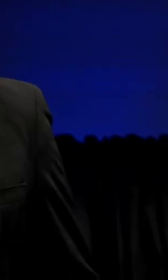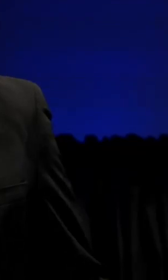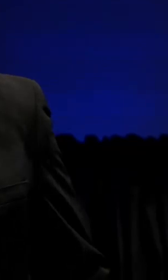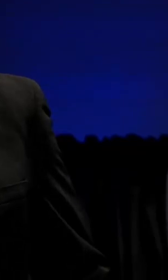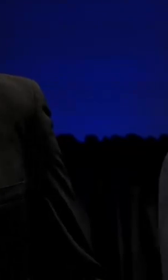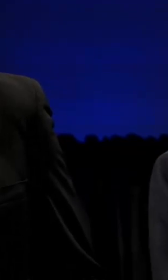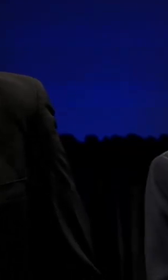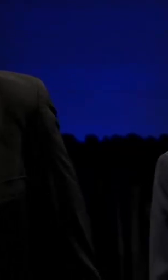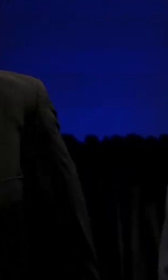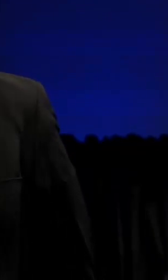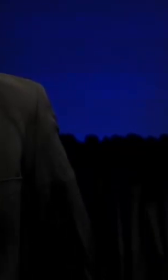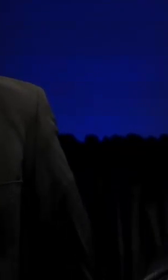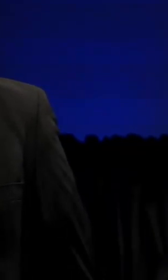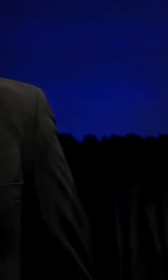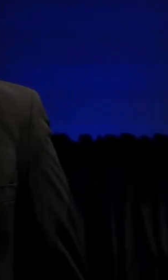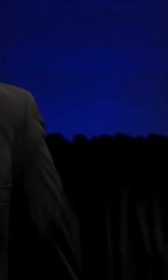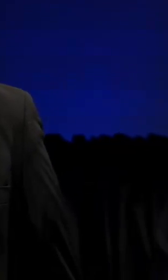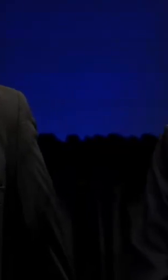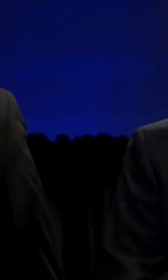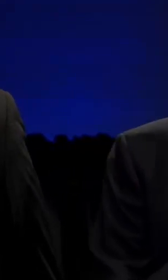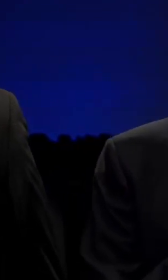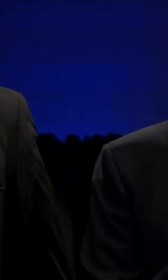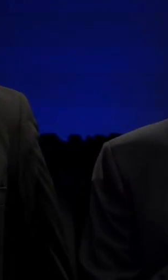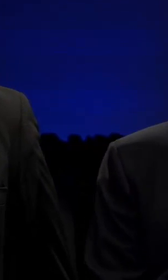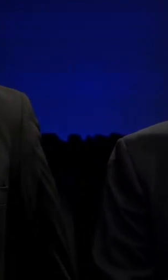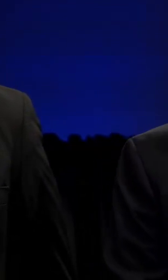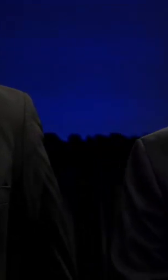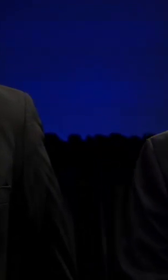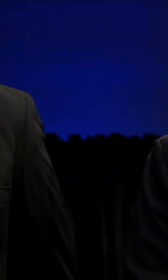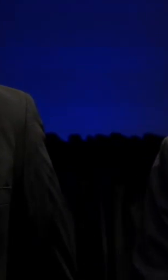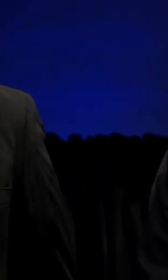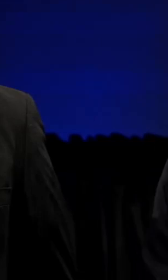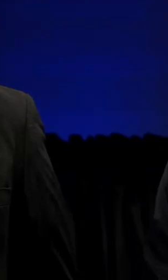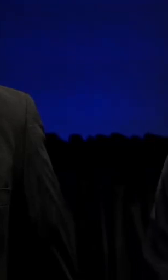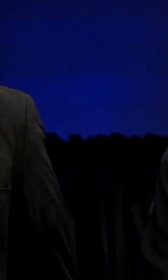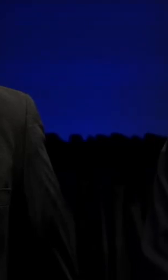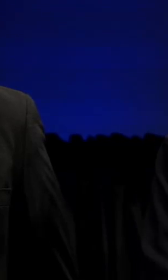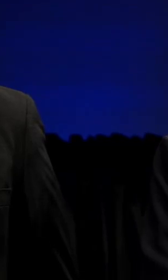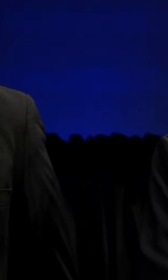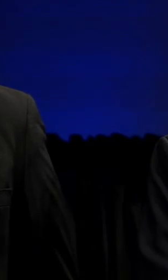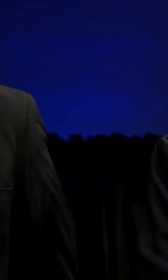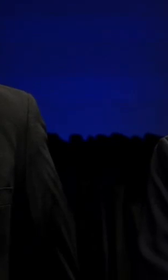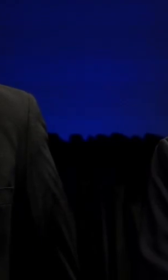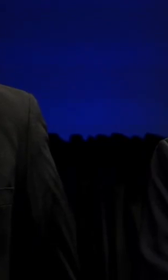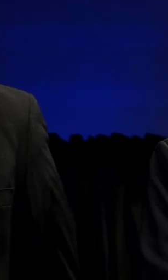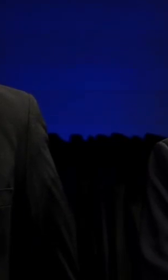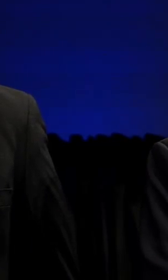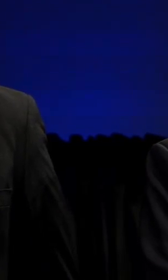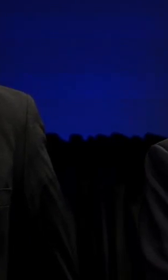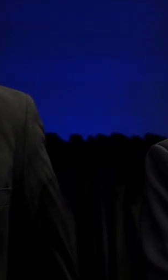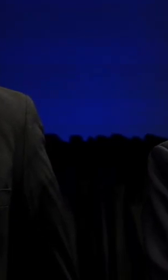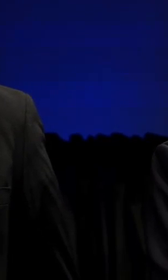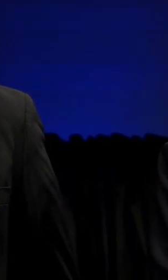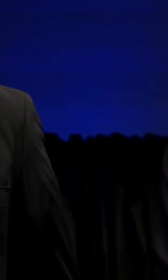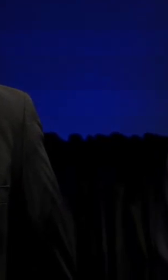Happy Sabbath. Oh, that's wonderful. Please join us in singing a few songs with us, and I'd like